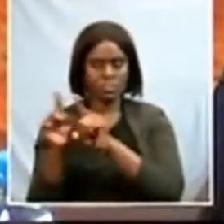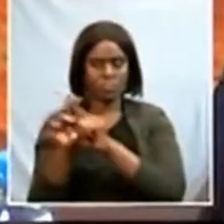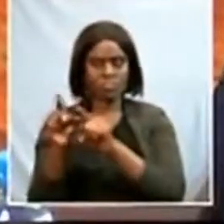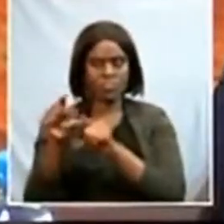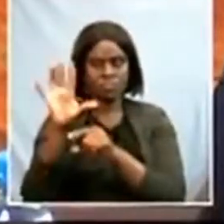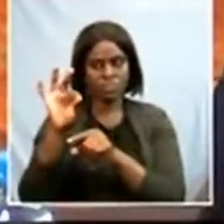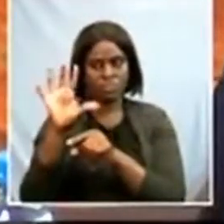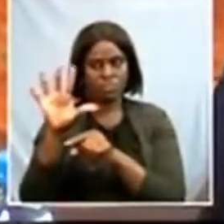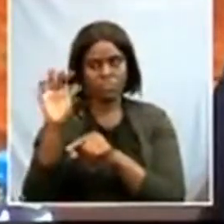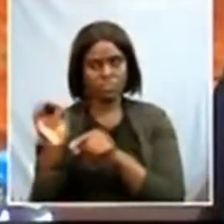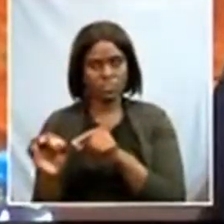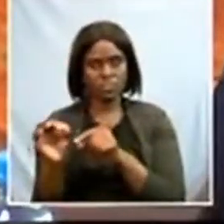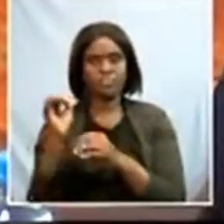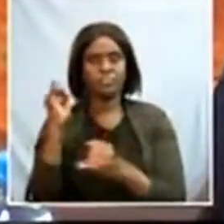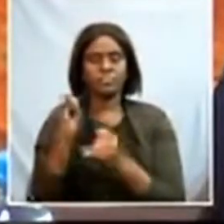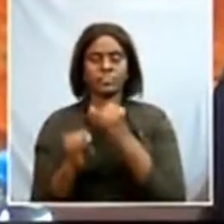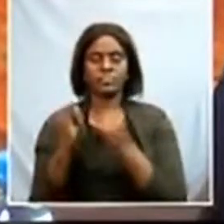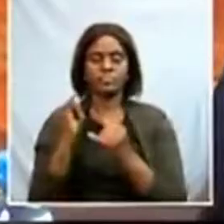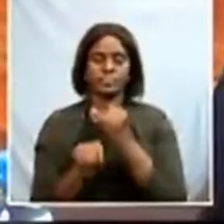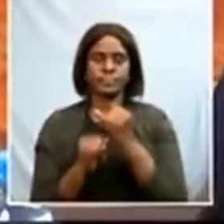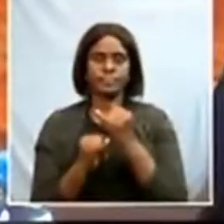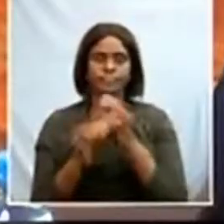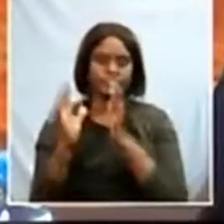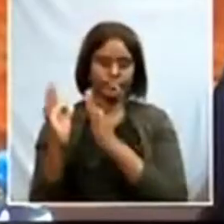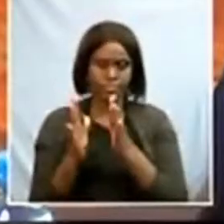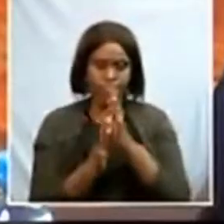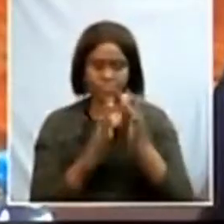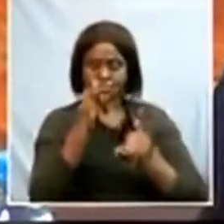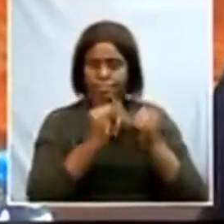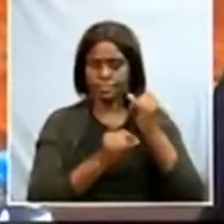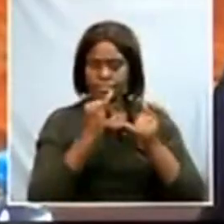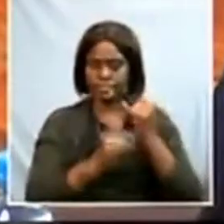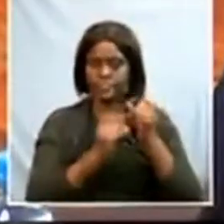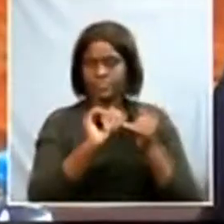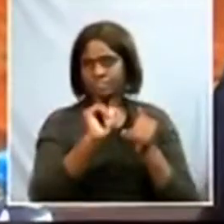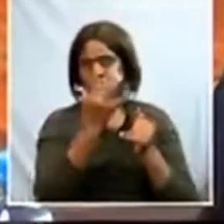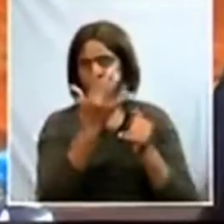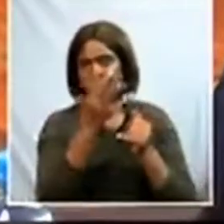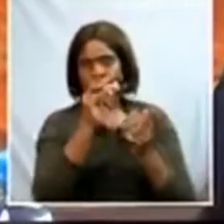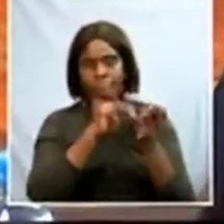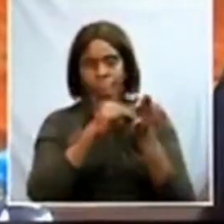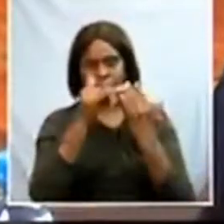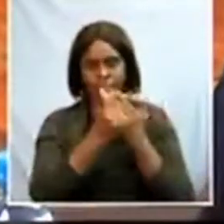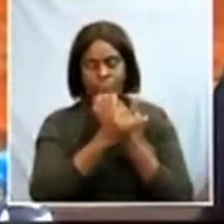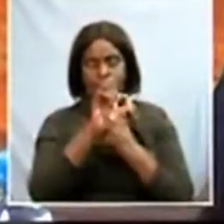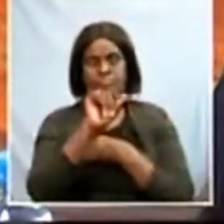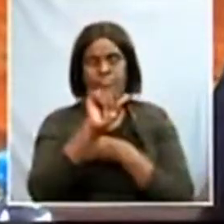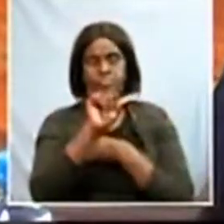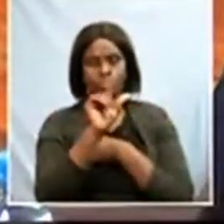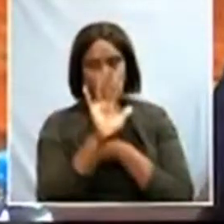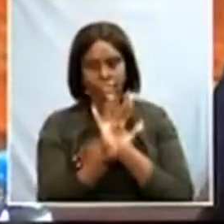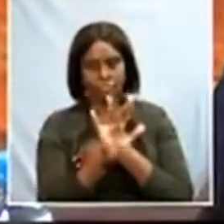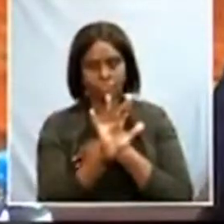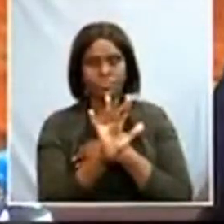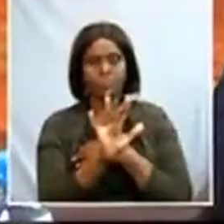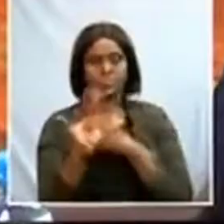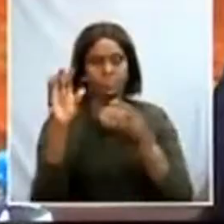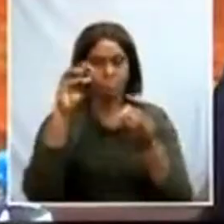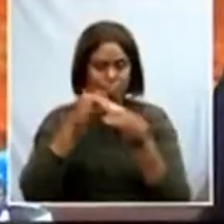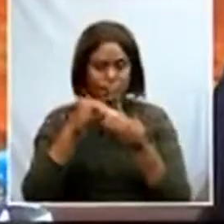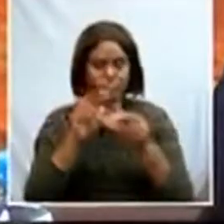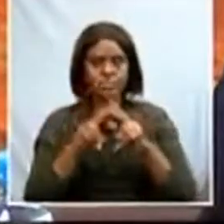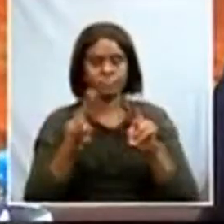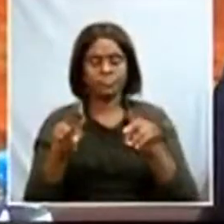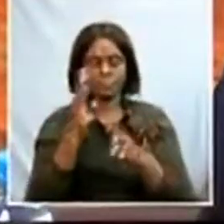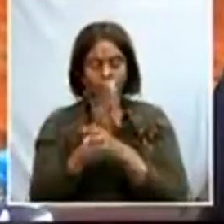at 95%, scheduled to be completed by 15th May 2025. In addition, Chair,